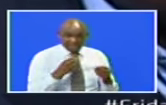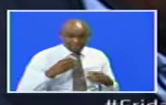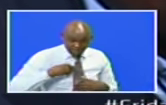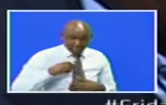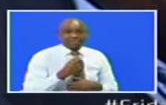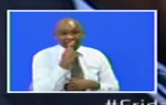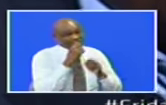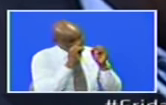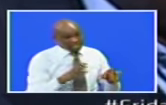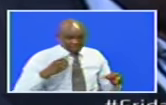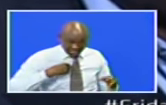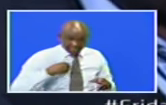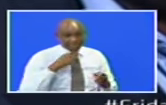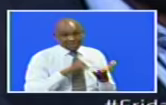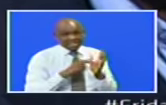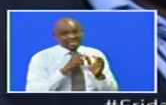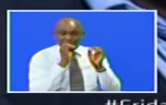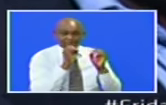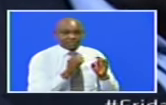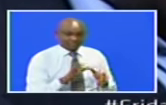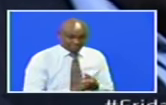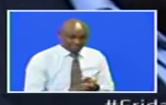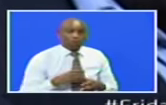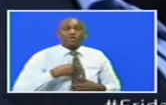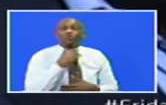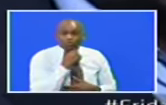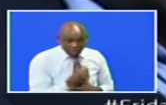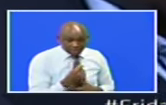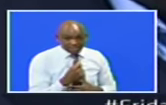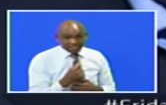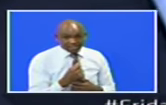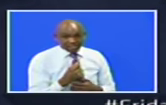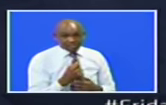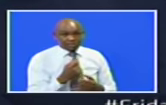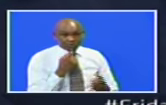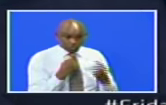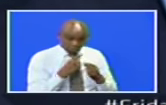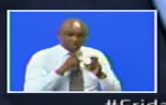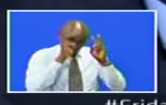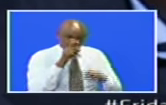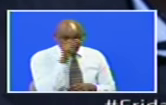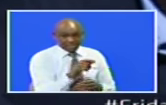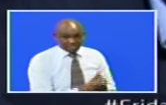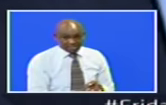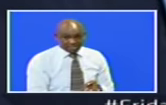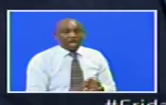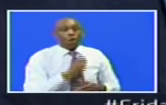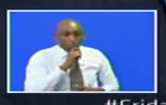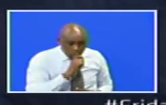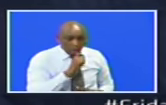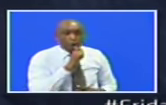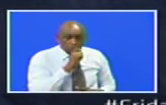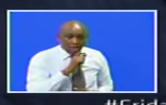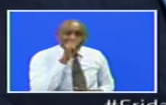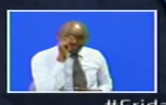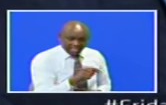this is not invaluable. We want to talk really to the topic. Alco-Blow is